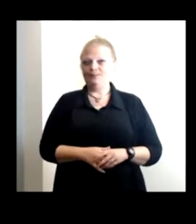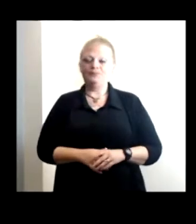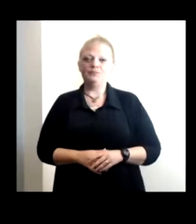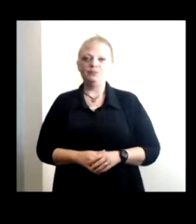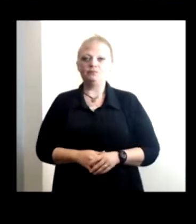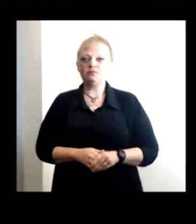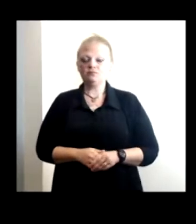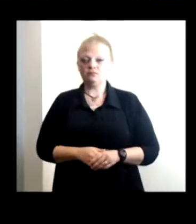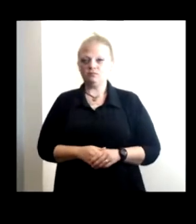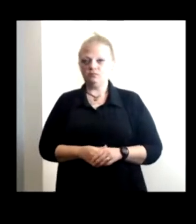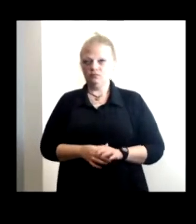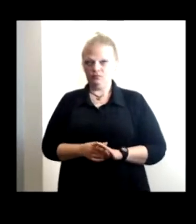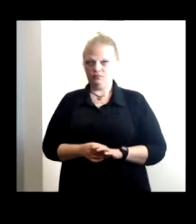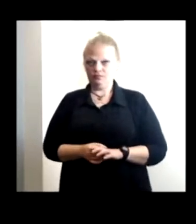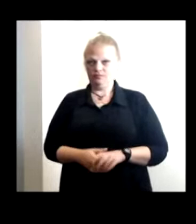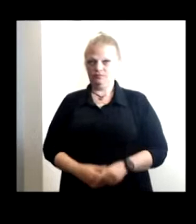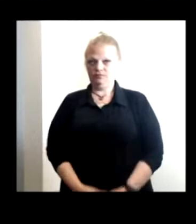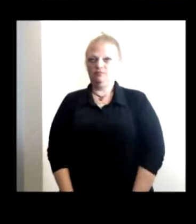716-858-2929.